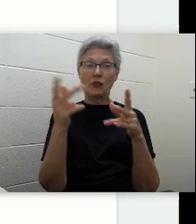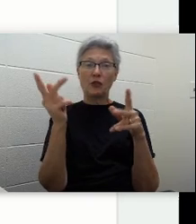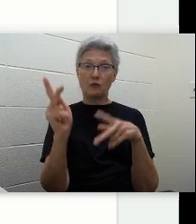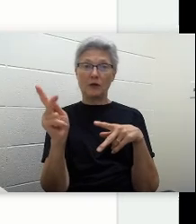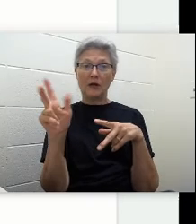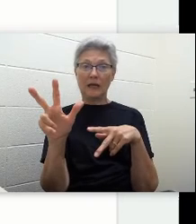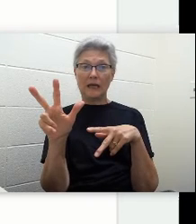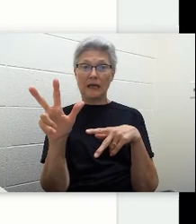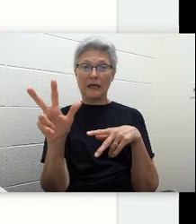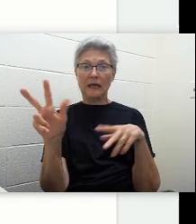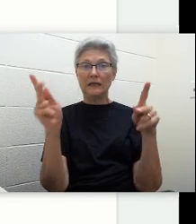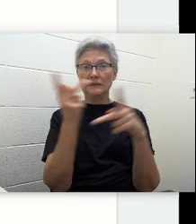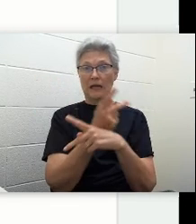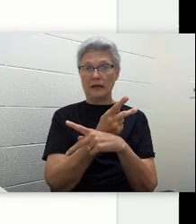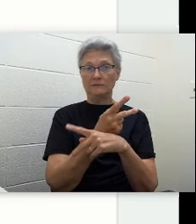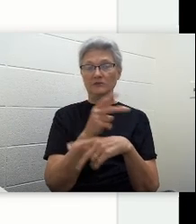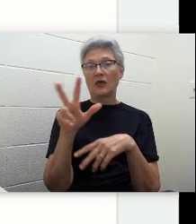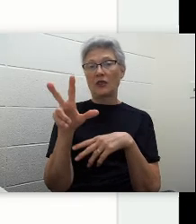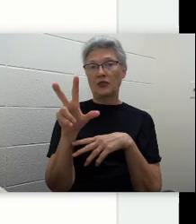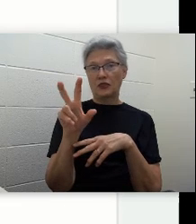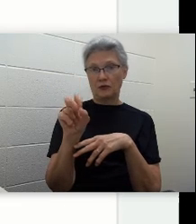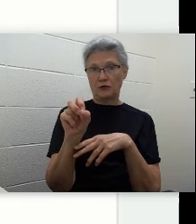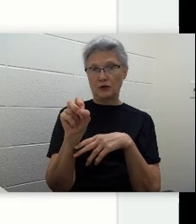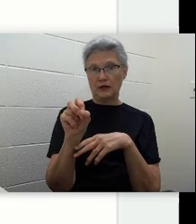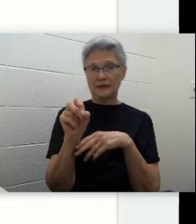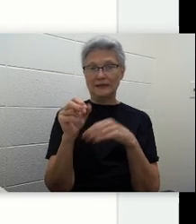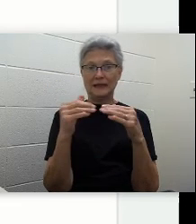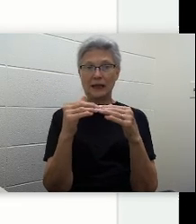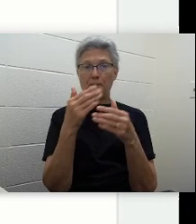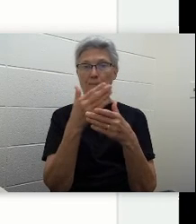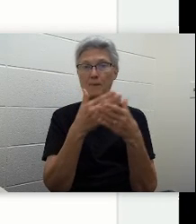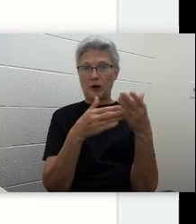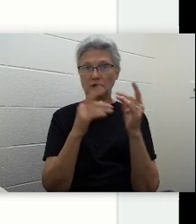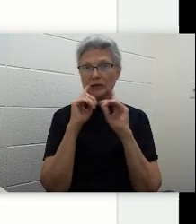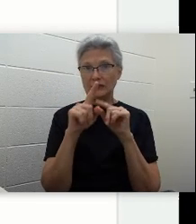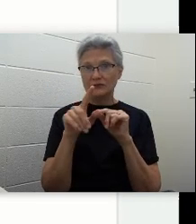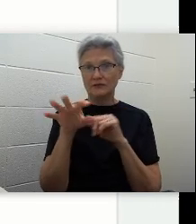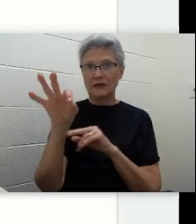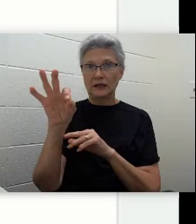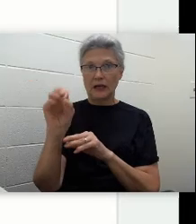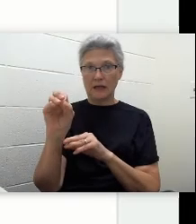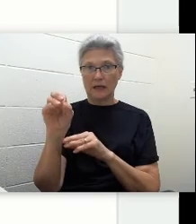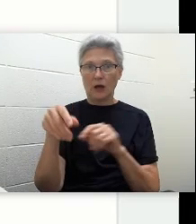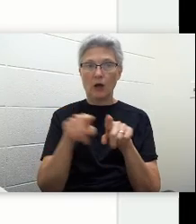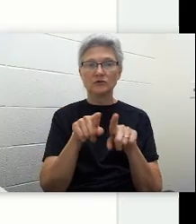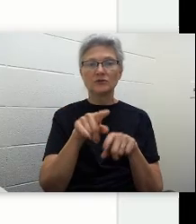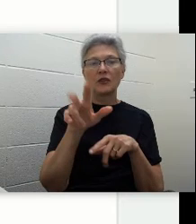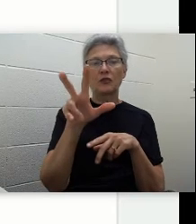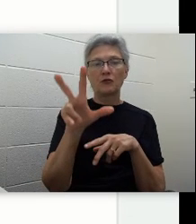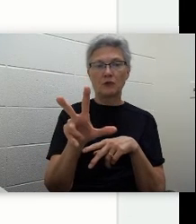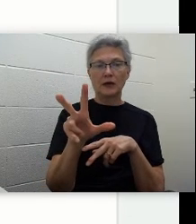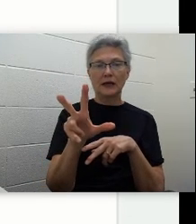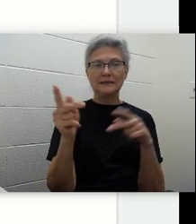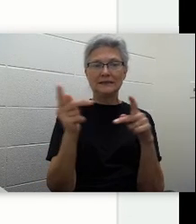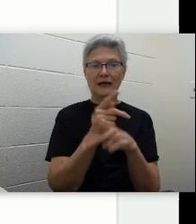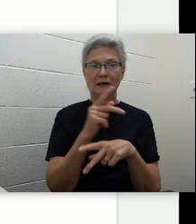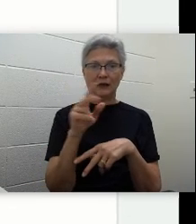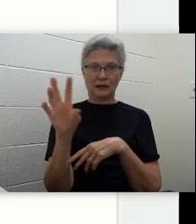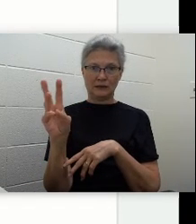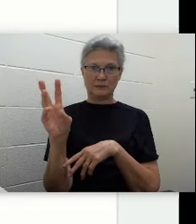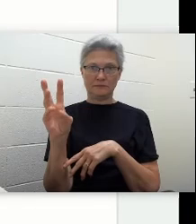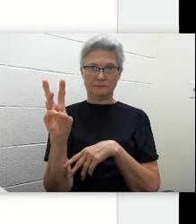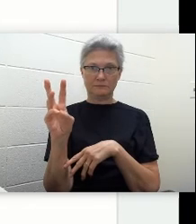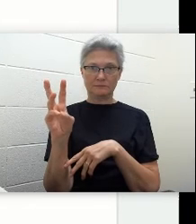times 30 to give me a partial product of 90. There's the 90. I also did 3 times